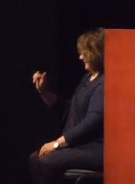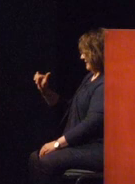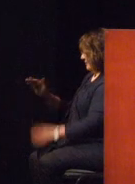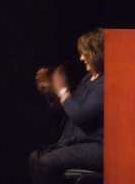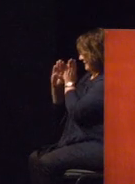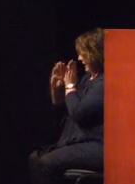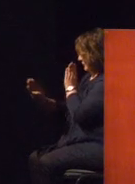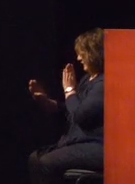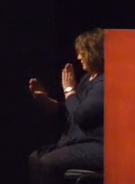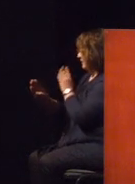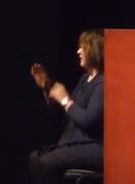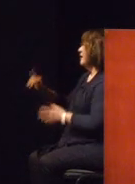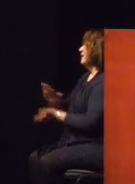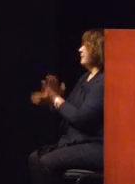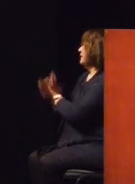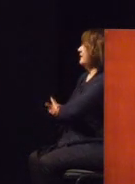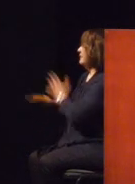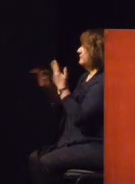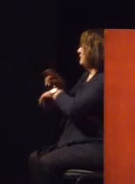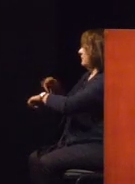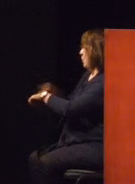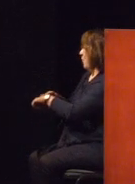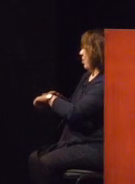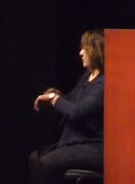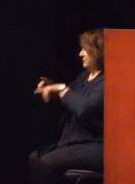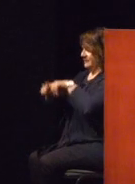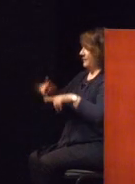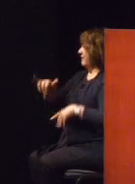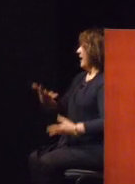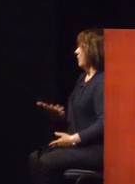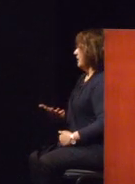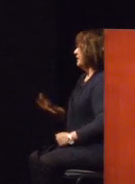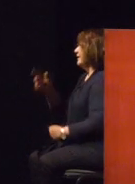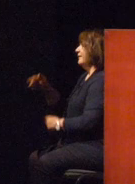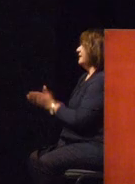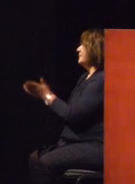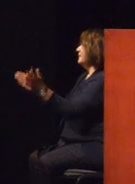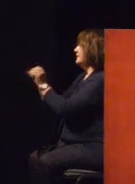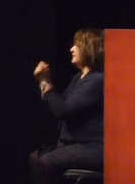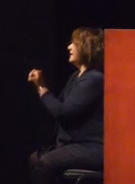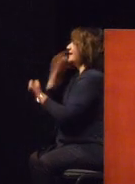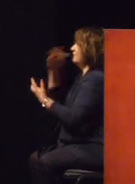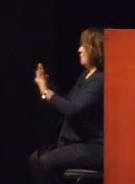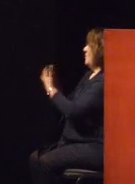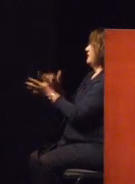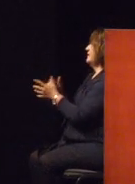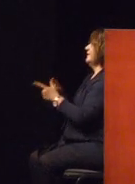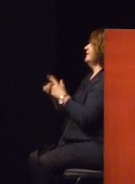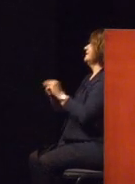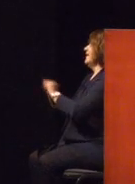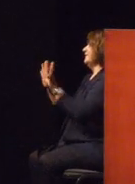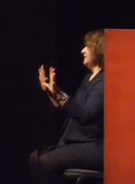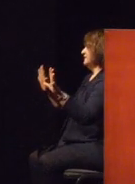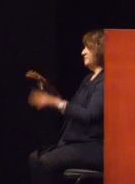our society becomes the default. I think mainstream identities tend to be the default, and if you don't fit the default, then it's pointed out.